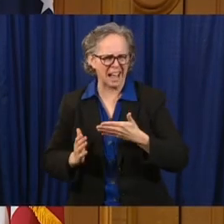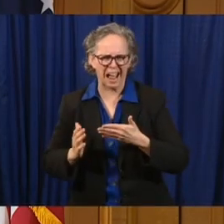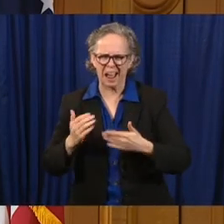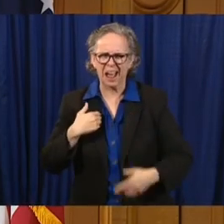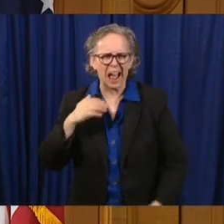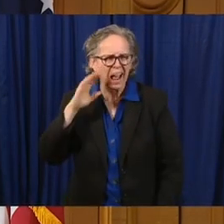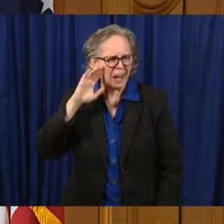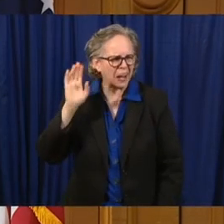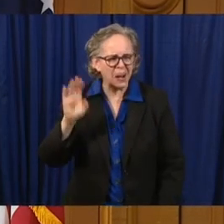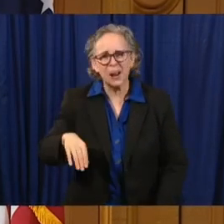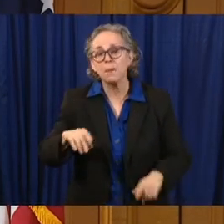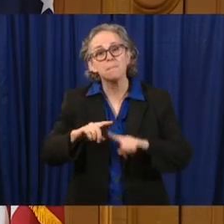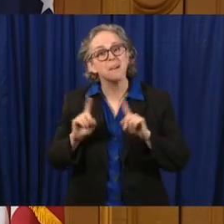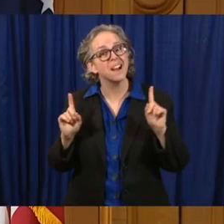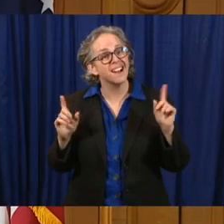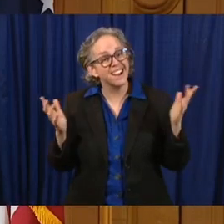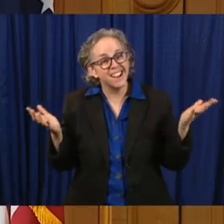to get together.